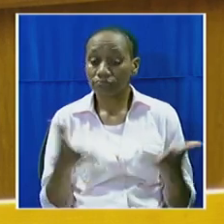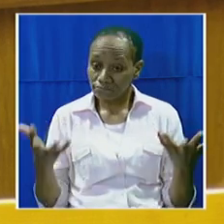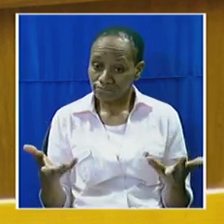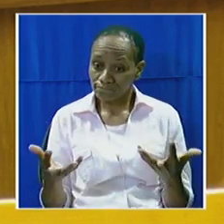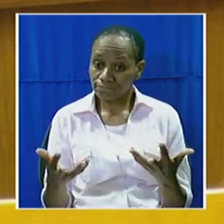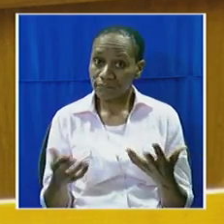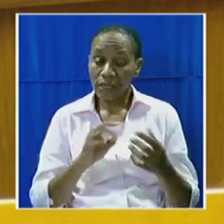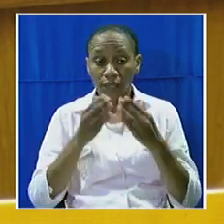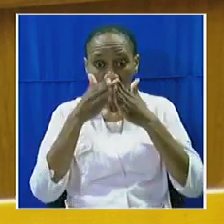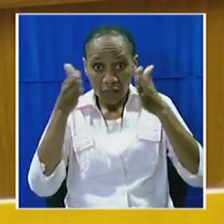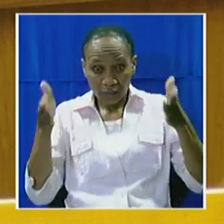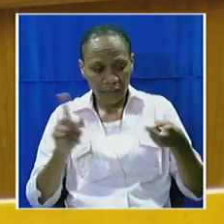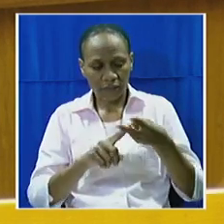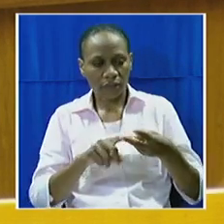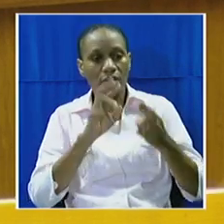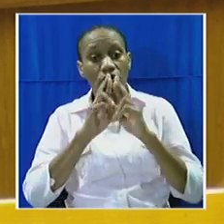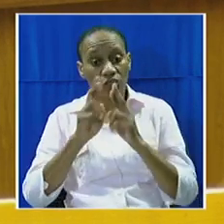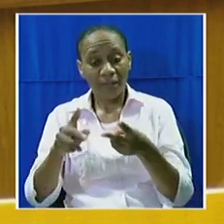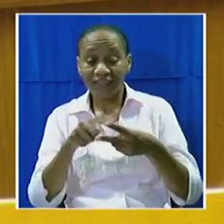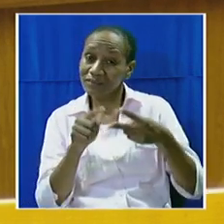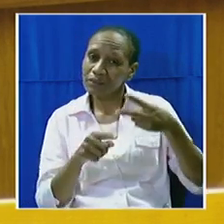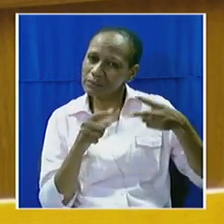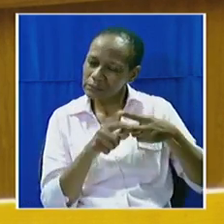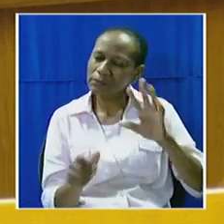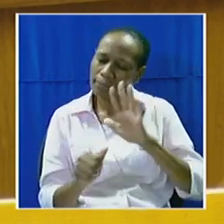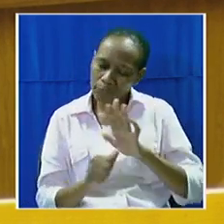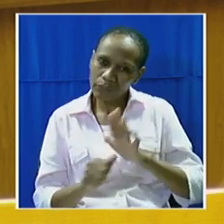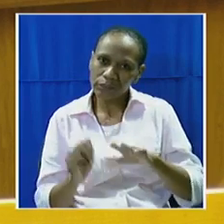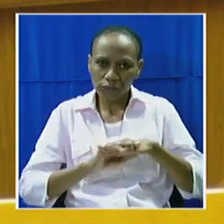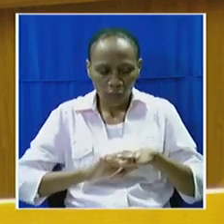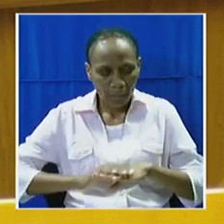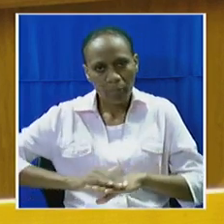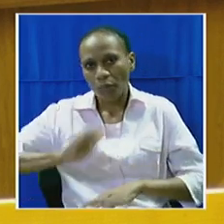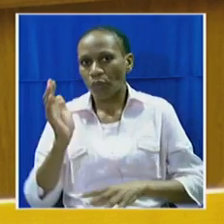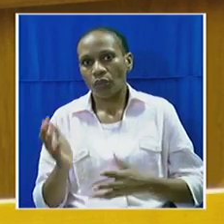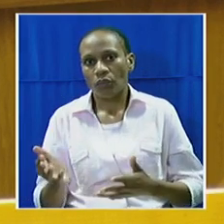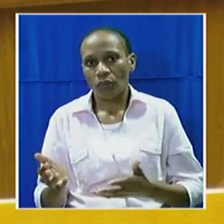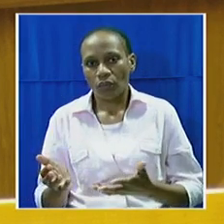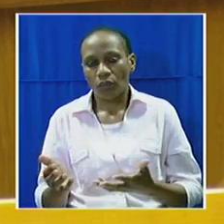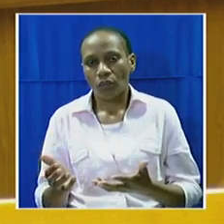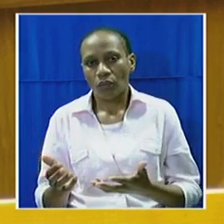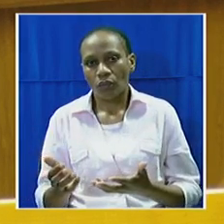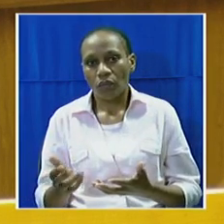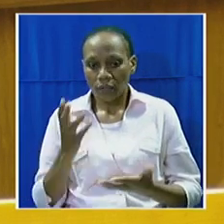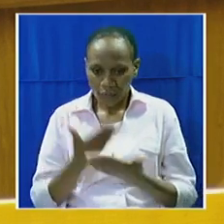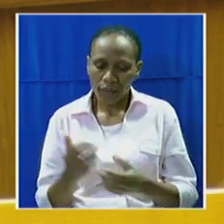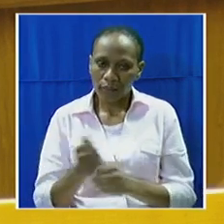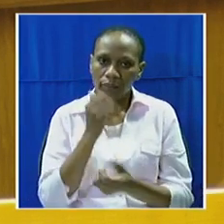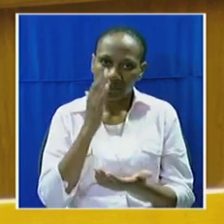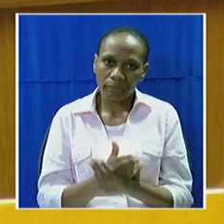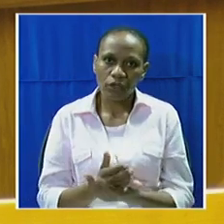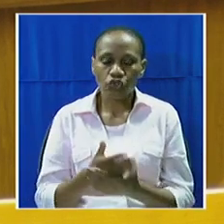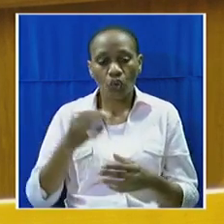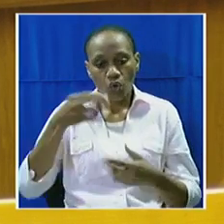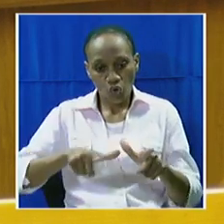Accountability and transparency remain the fundamental principles that ensure the proper functioning